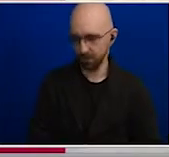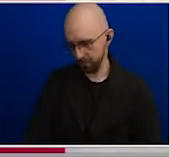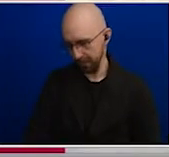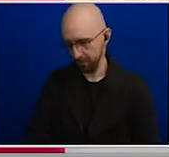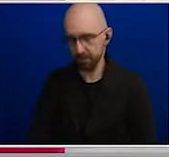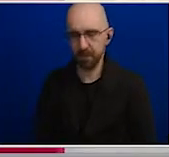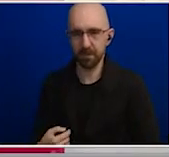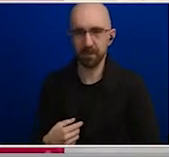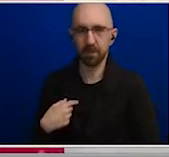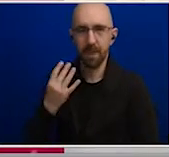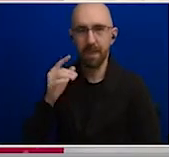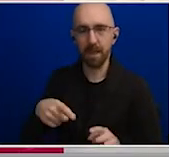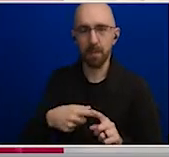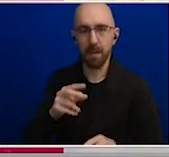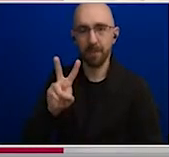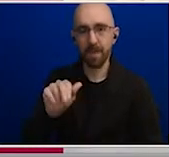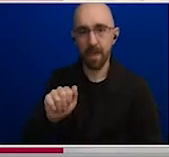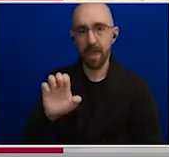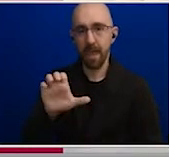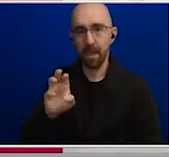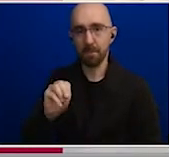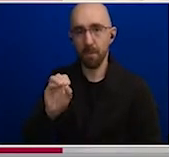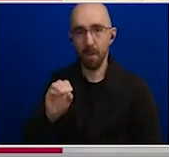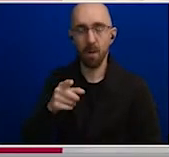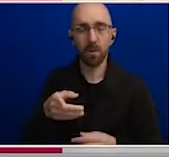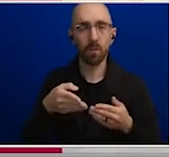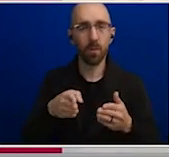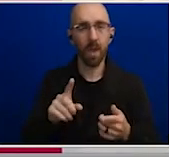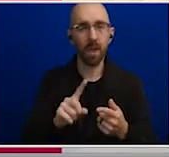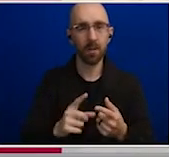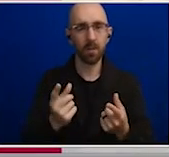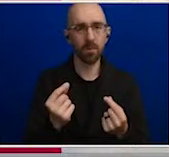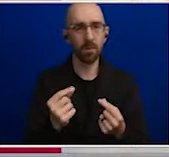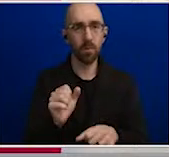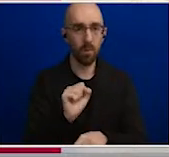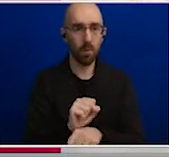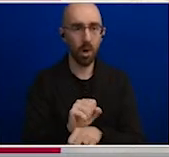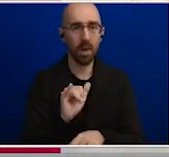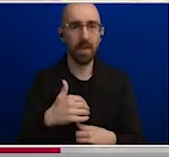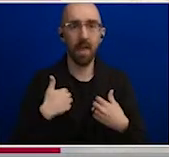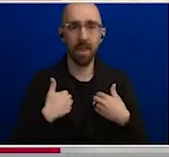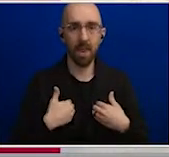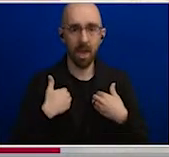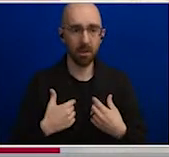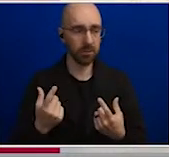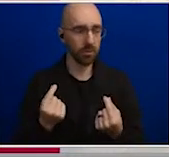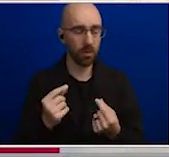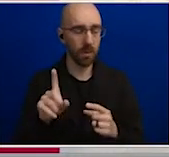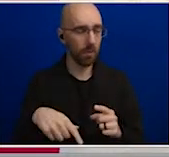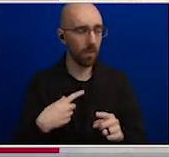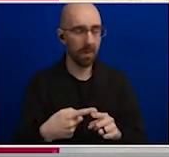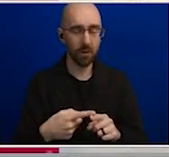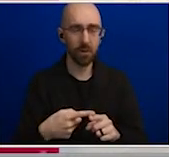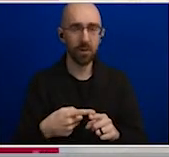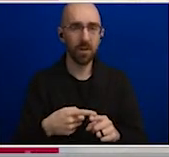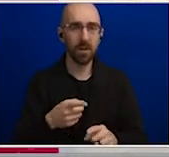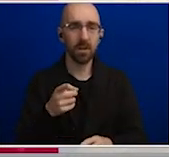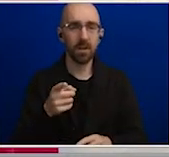VA ECMO, it's a way to do the work that the lungs are doing when the